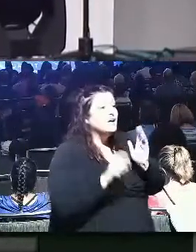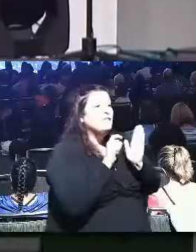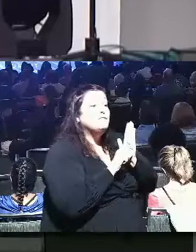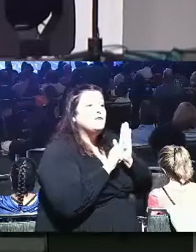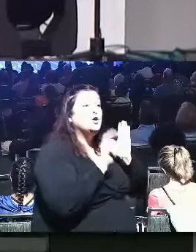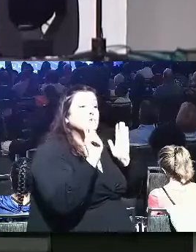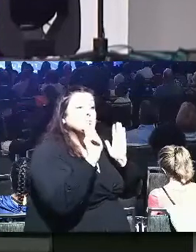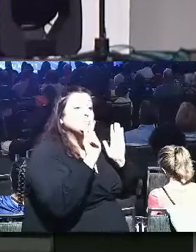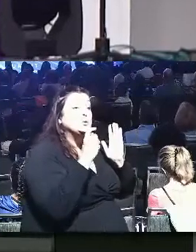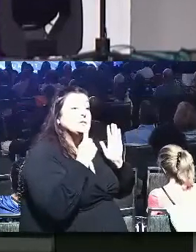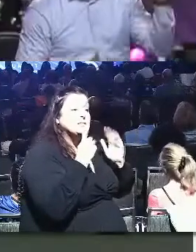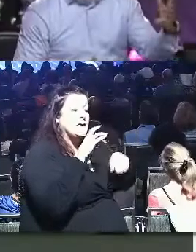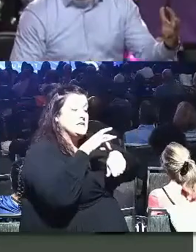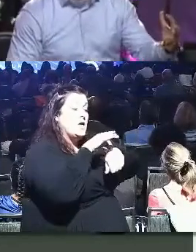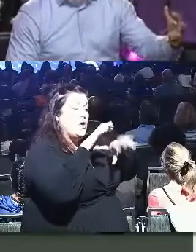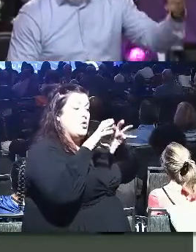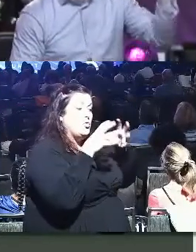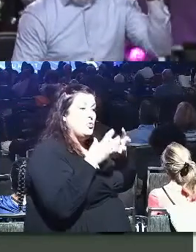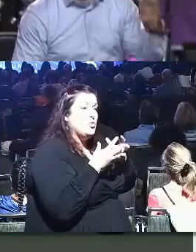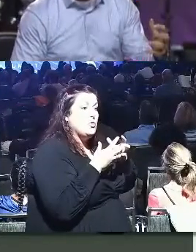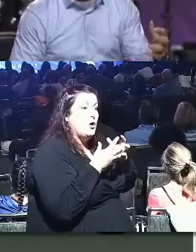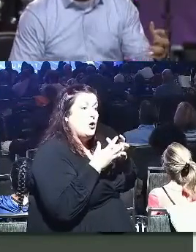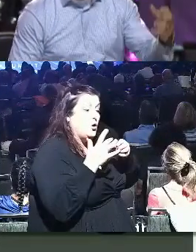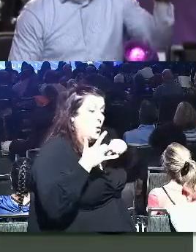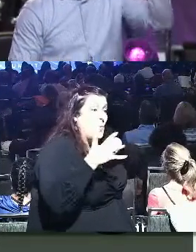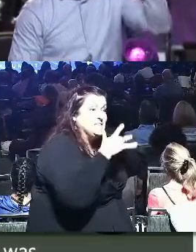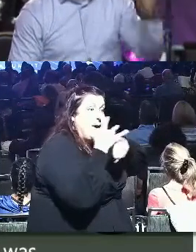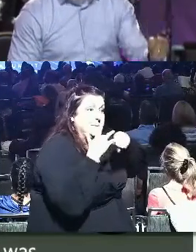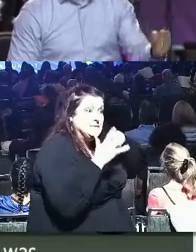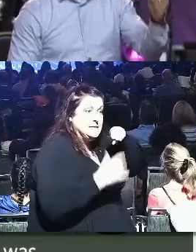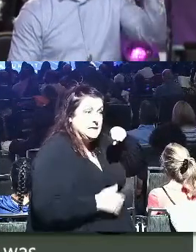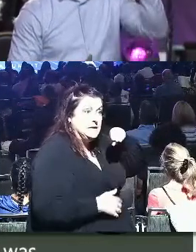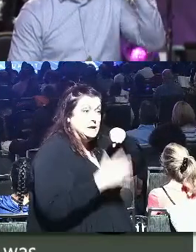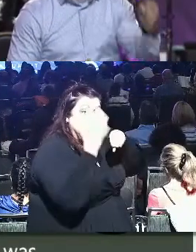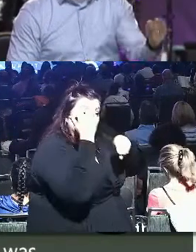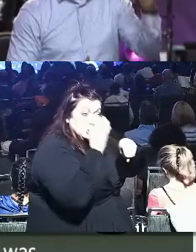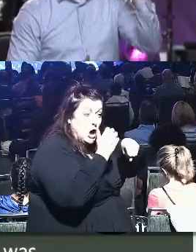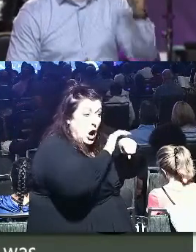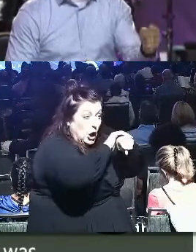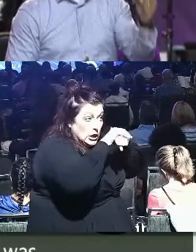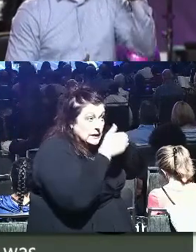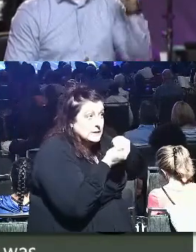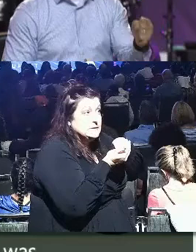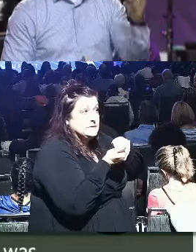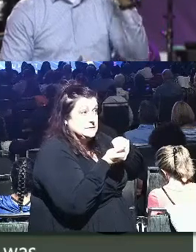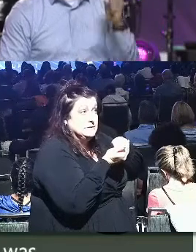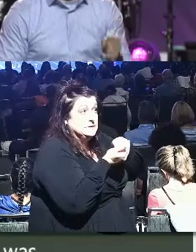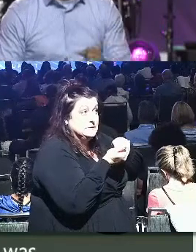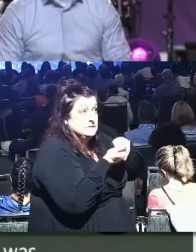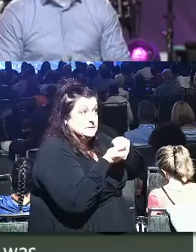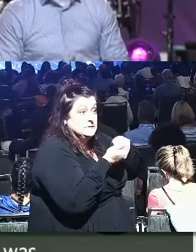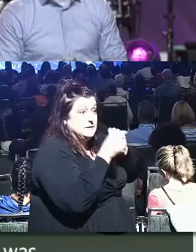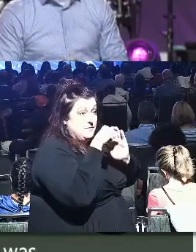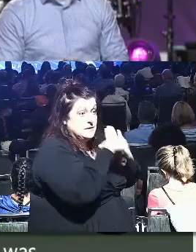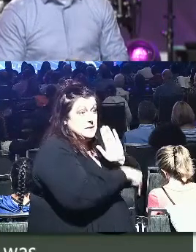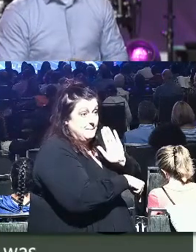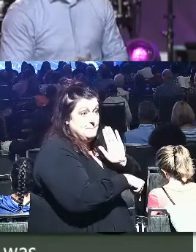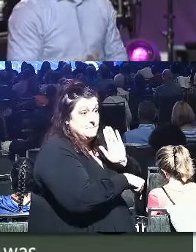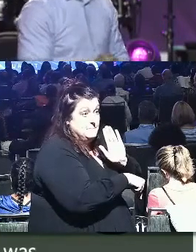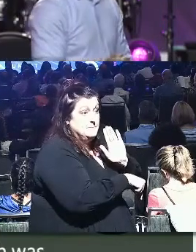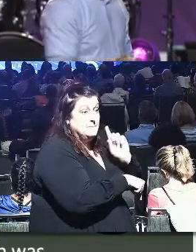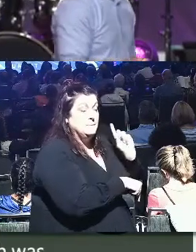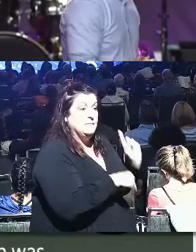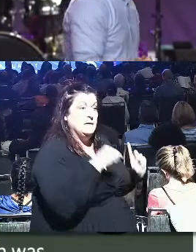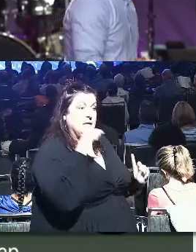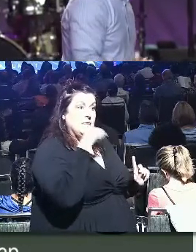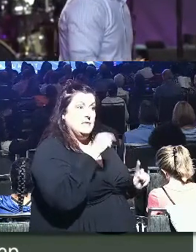says, now the earth was formless and empty. Darkness was over the surface of the deep. You know, this is